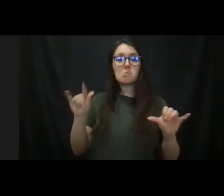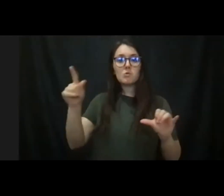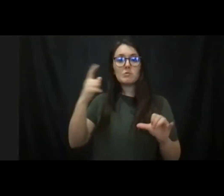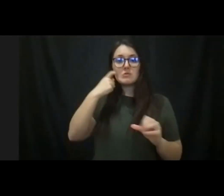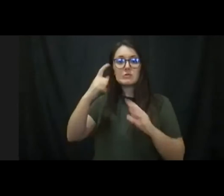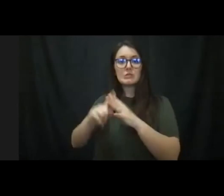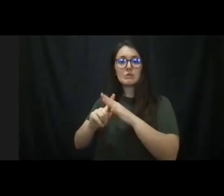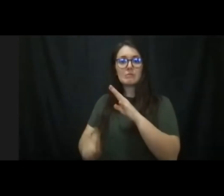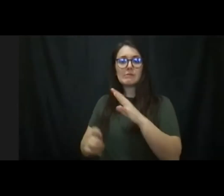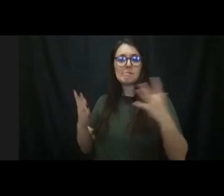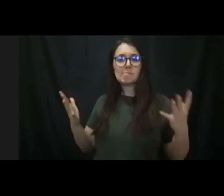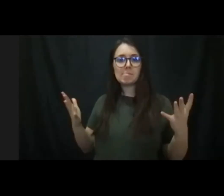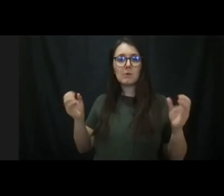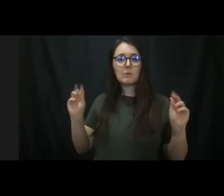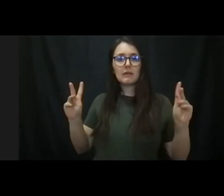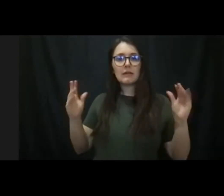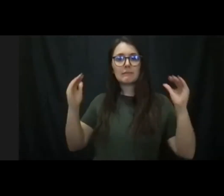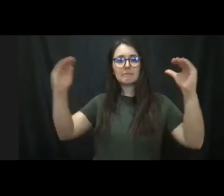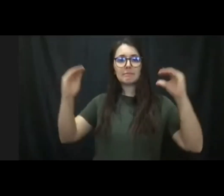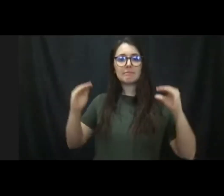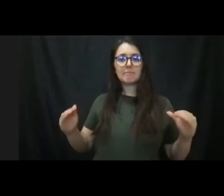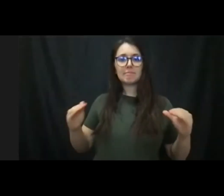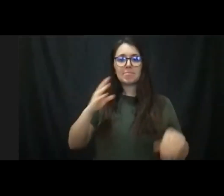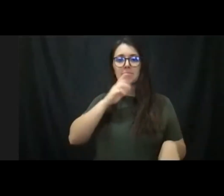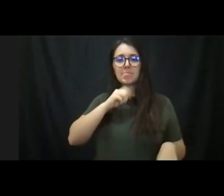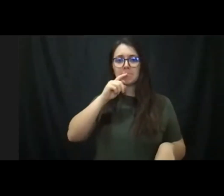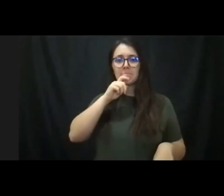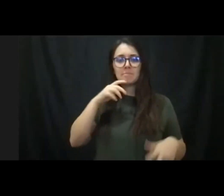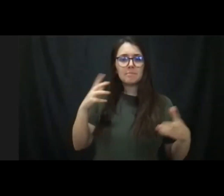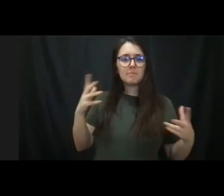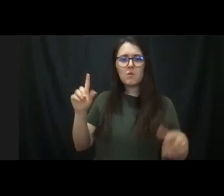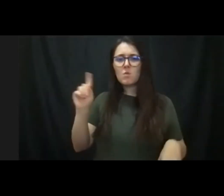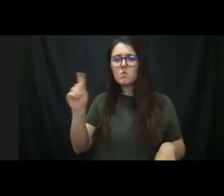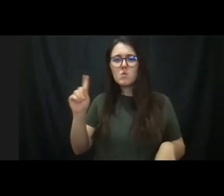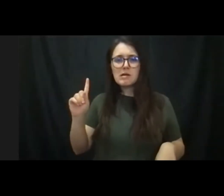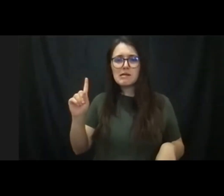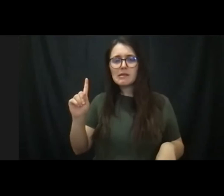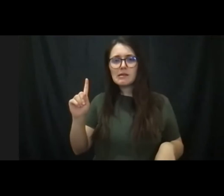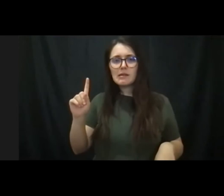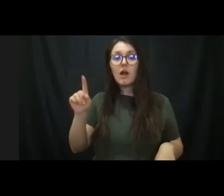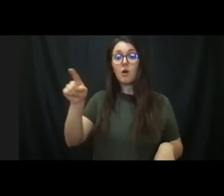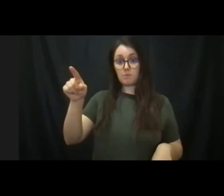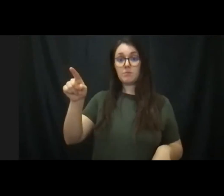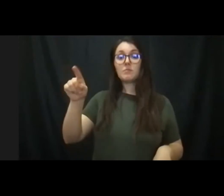lost her. Okay, how about where are my other peeps here? There's Sophia. Sophia, what's your